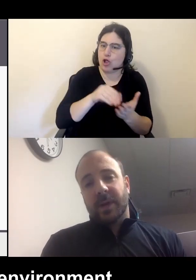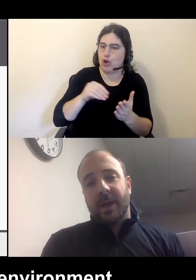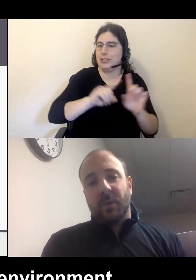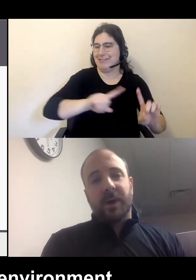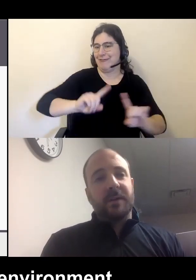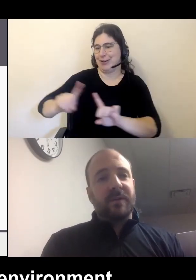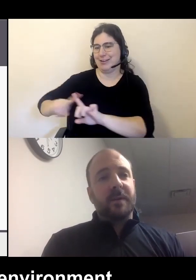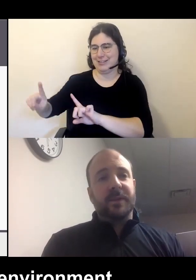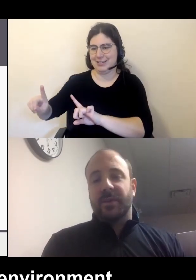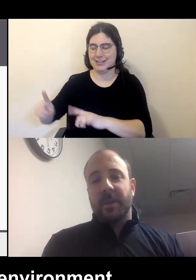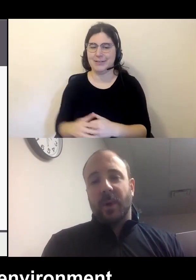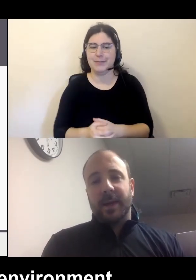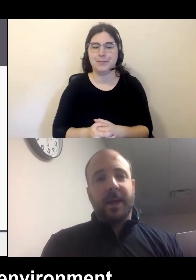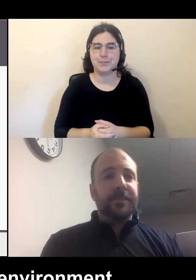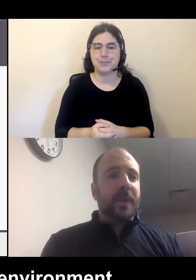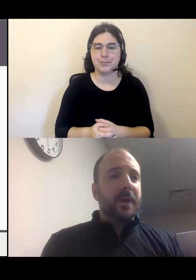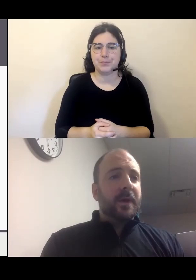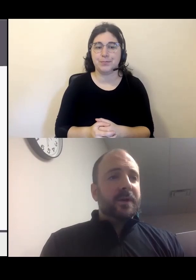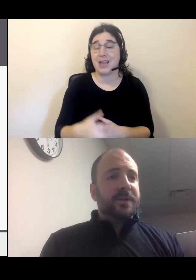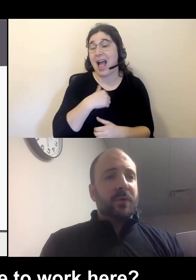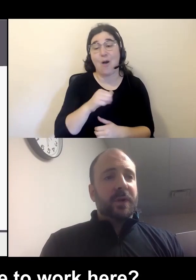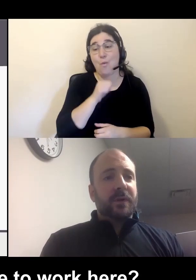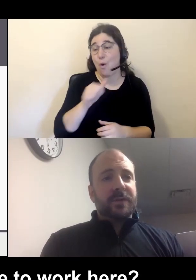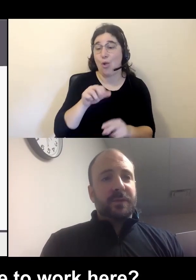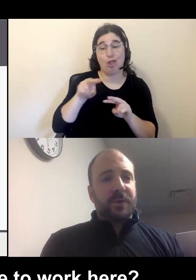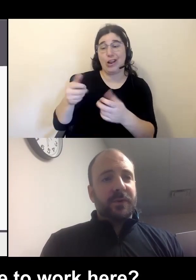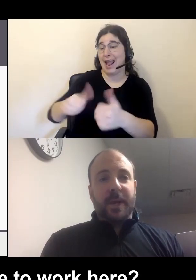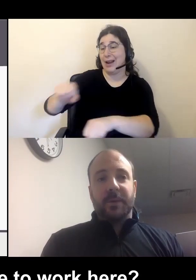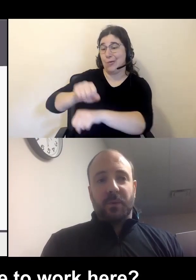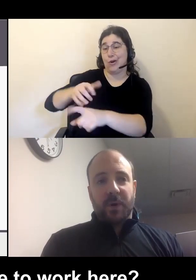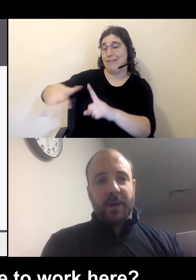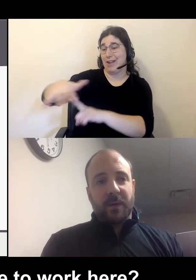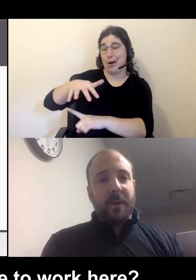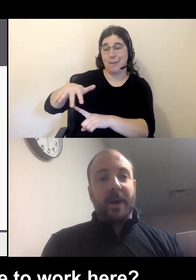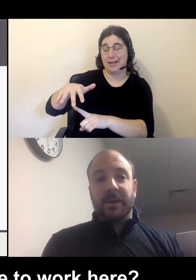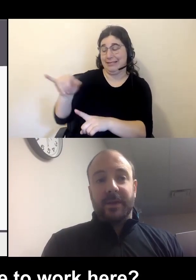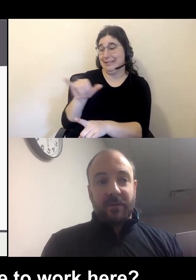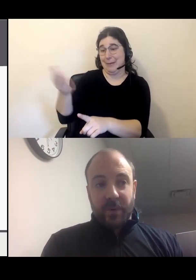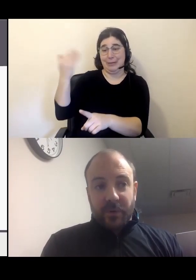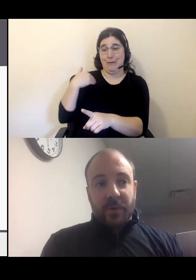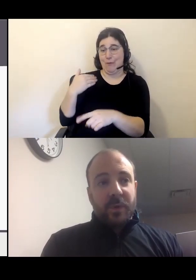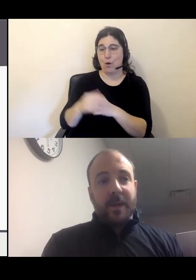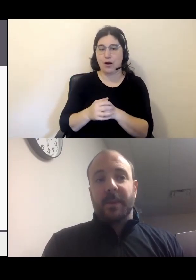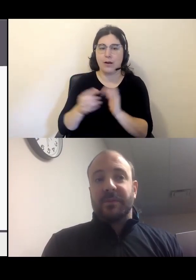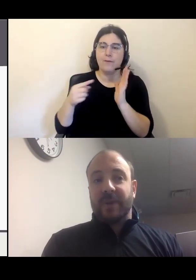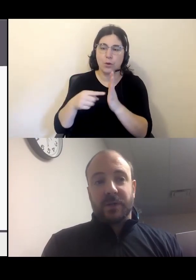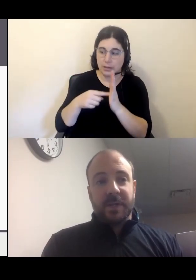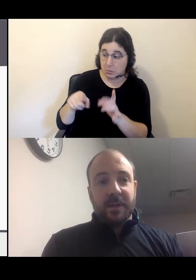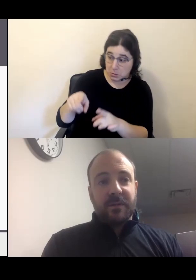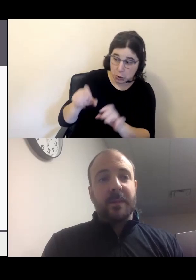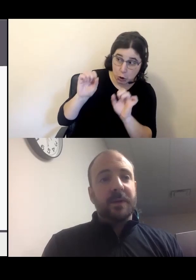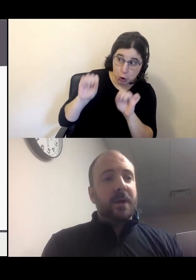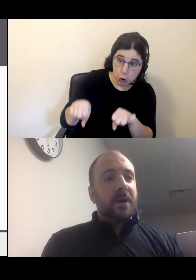never look at a work environment the same way again. So would a low vision person be able to work here? What about a deaf person? Would they be able to